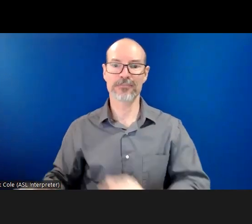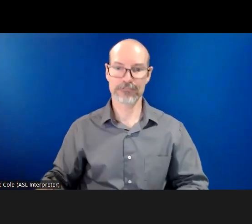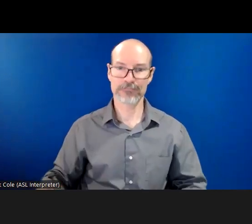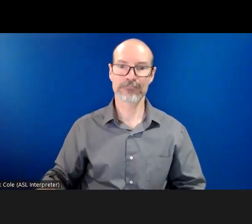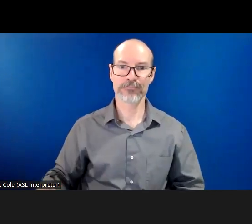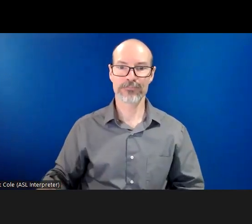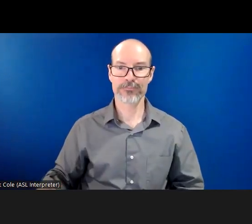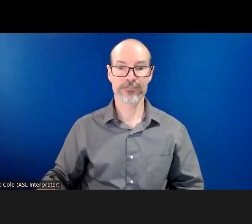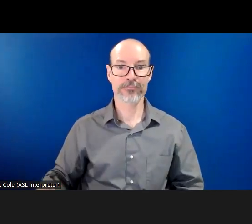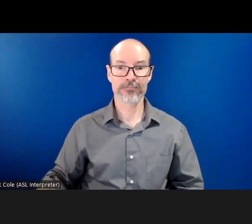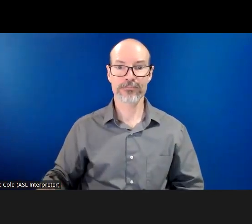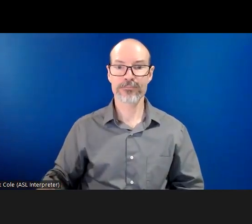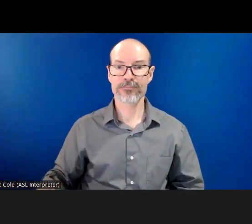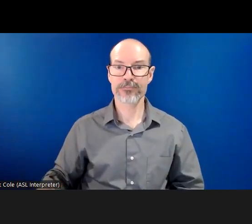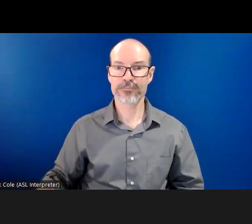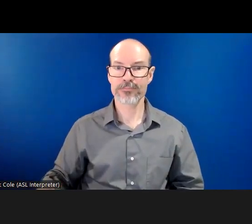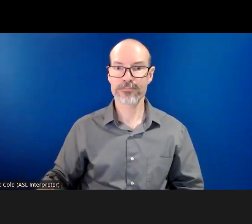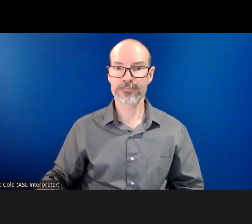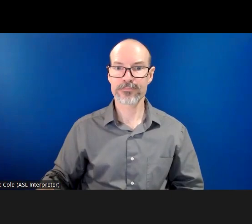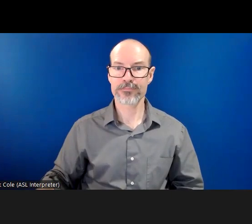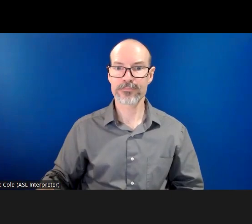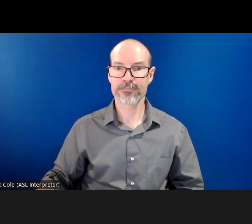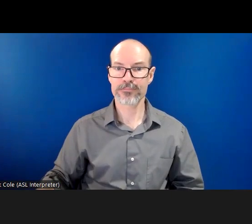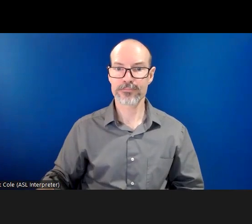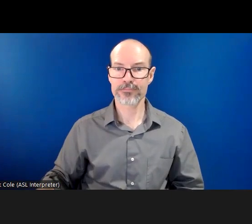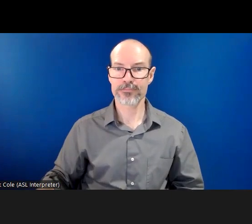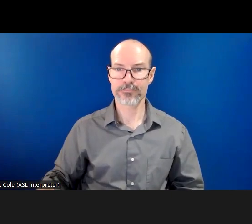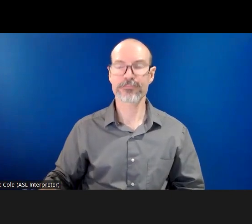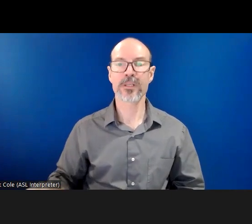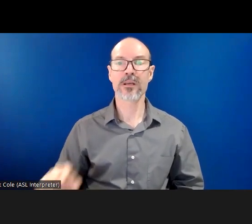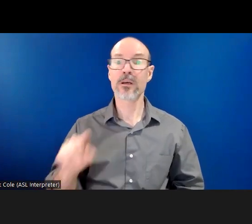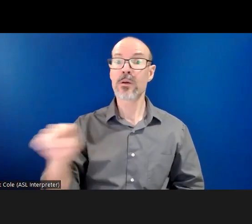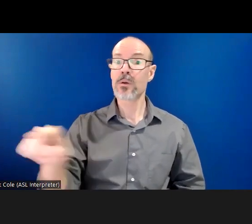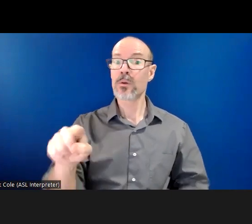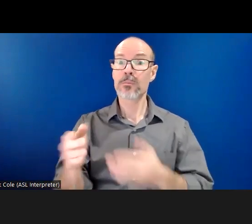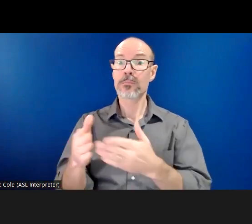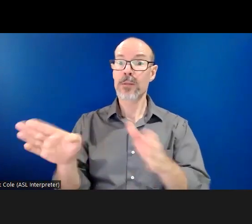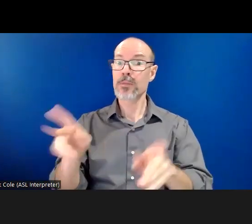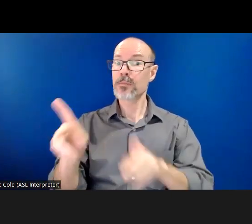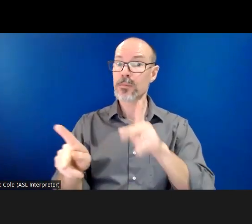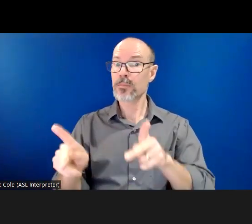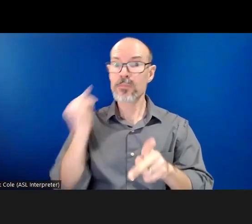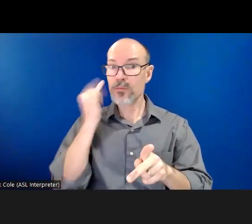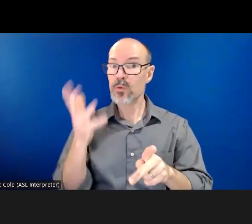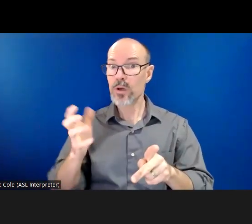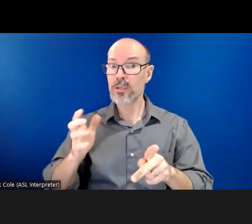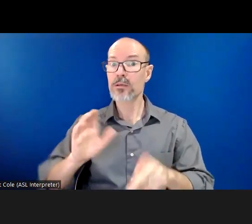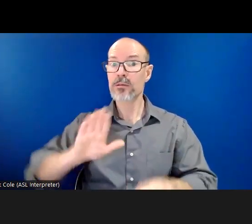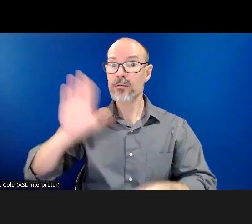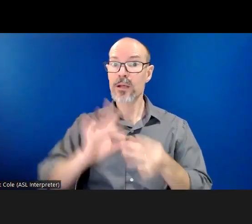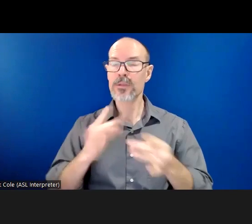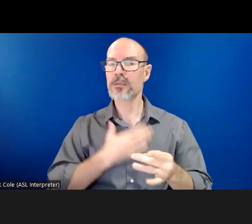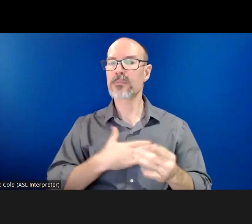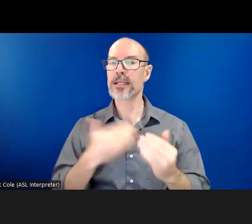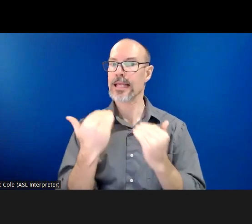comments. And please, for folks in the public joining us and wanting to make a comment, please limit your comments